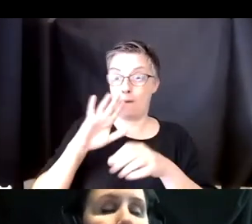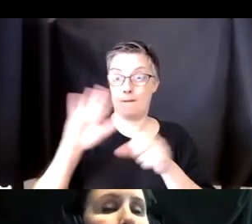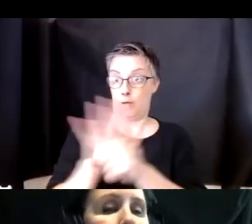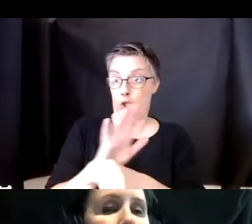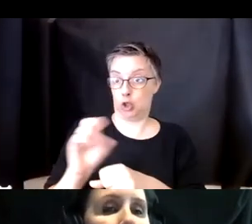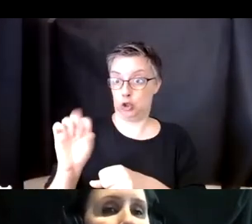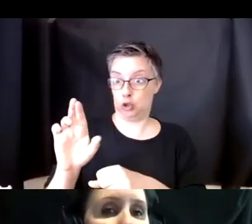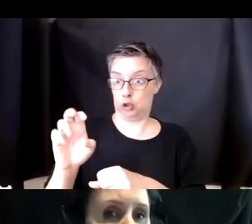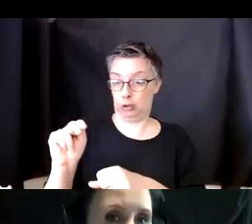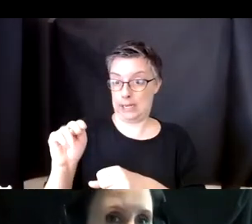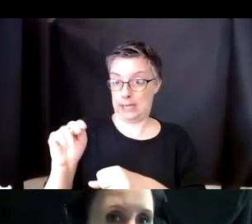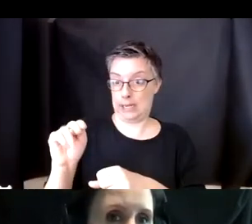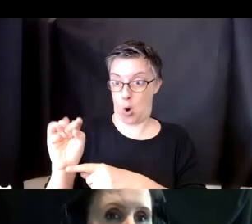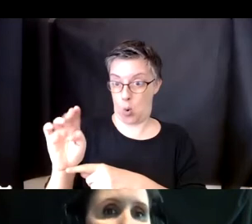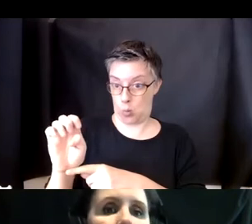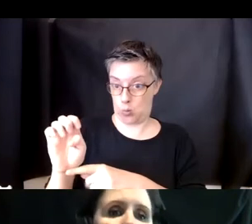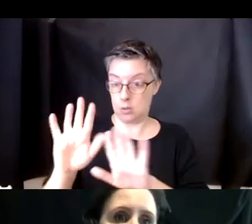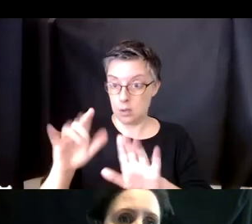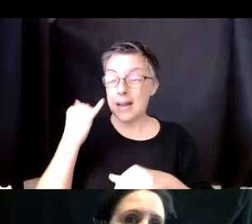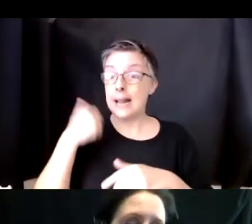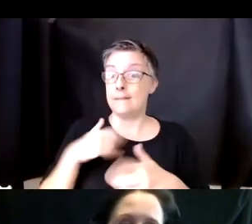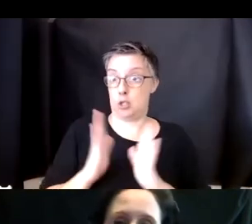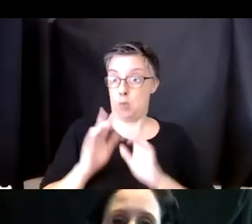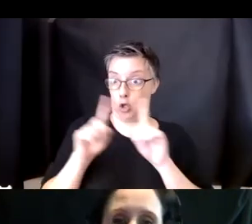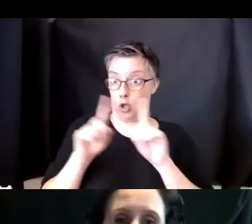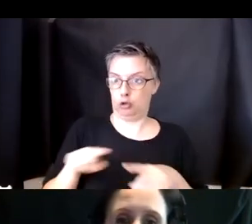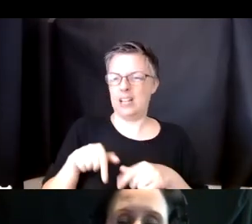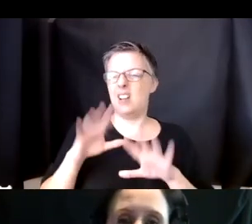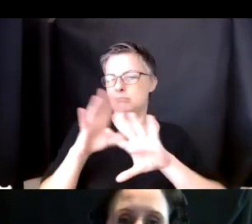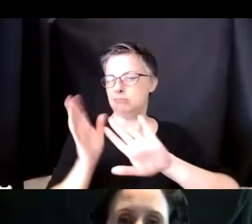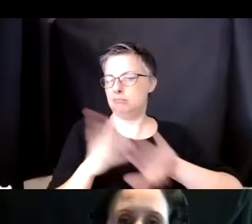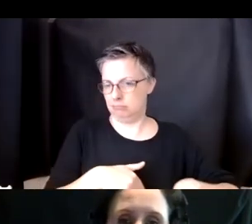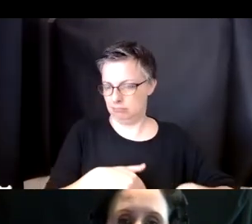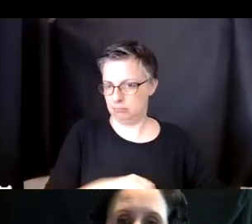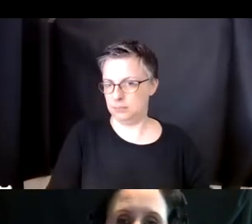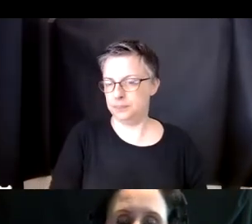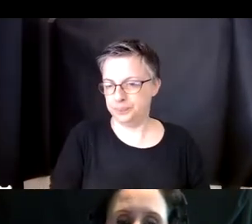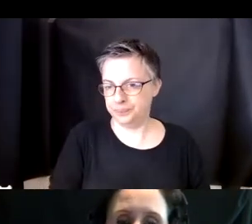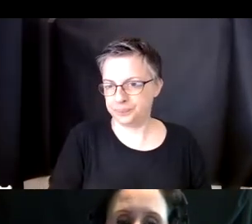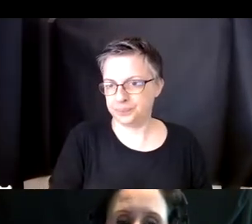mode, but if you have a smaller screen, it usually goes away.